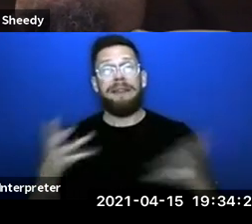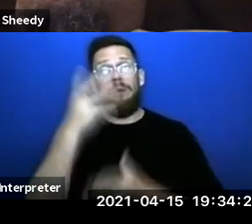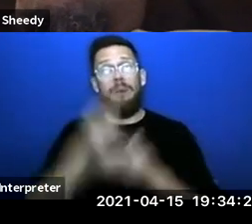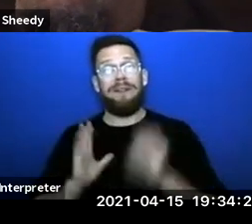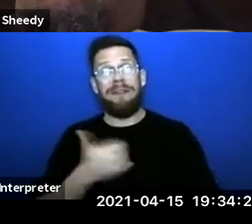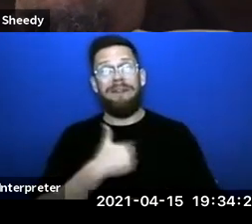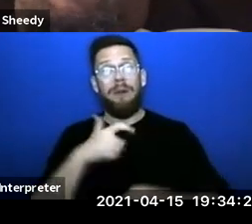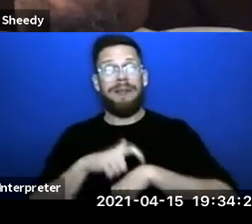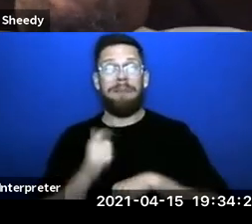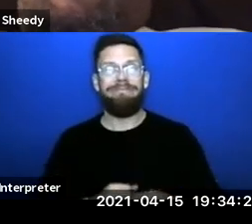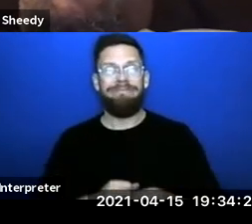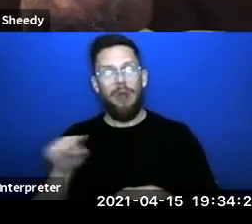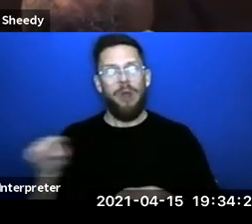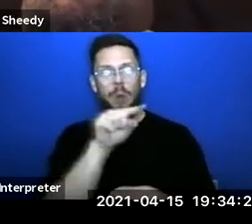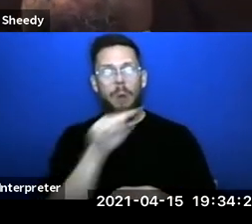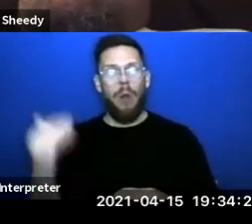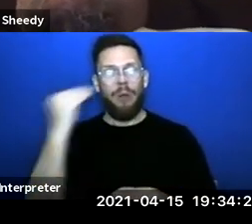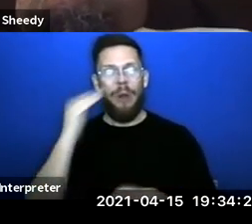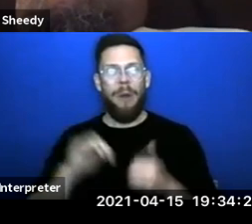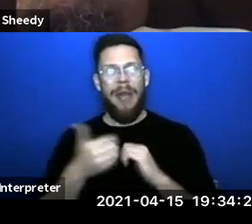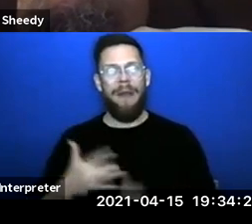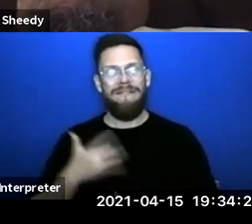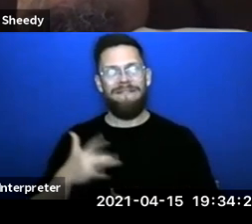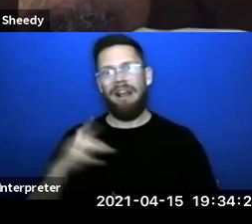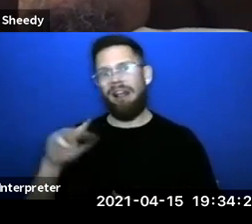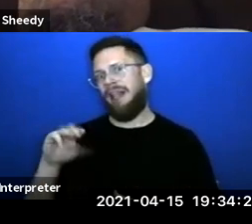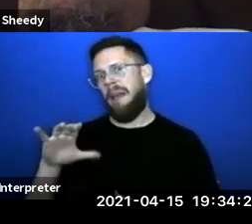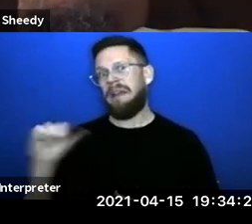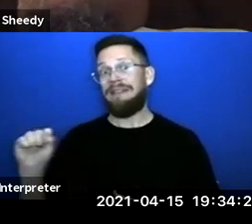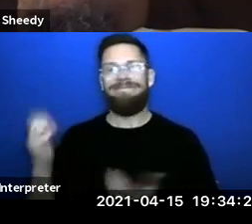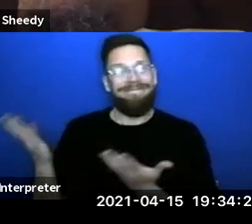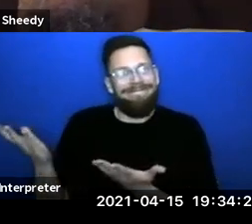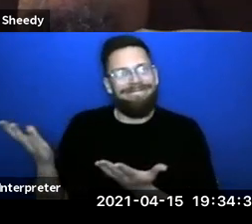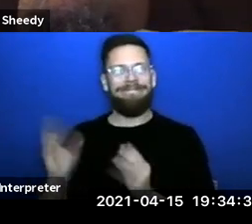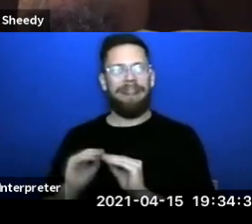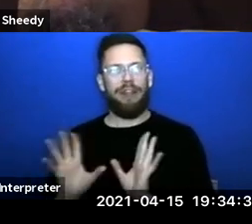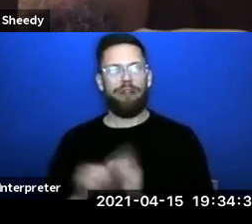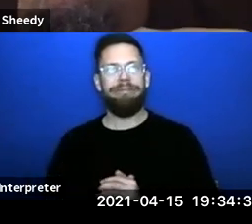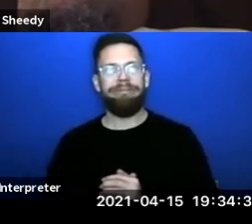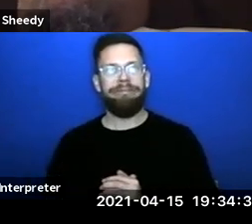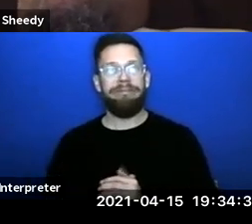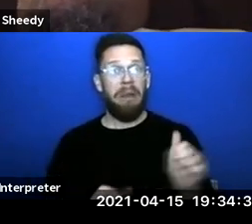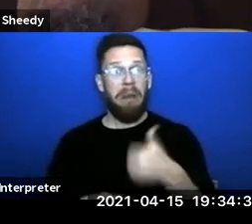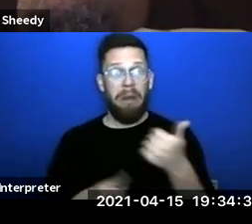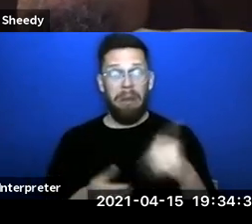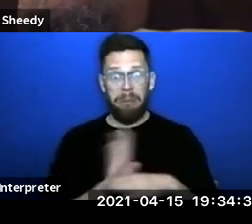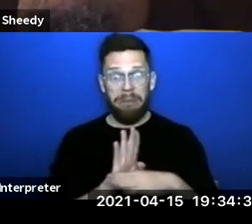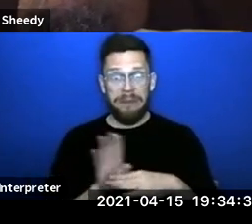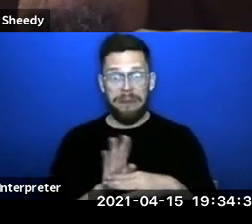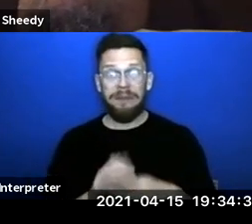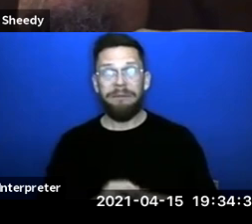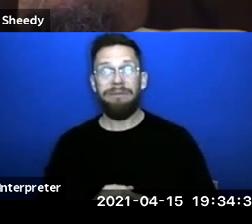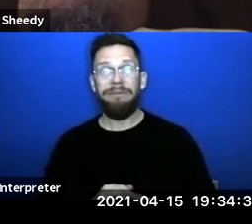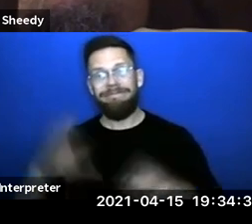whatever. You guys know how I stand on MCAS. So, okay, is there any other business before us? I just wanted to